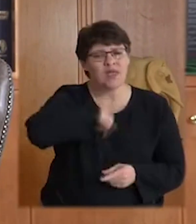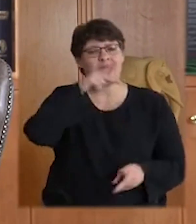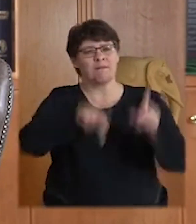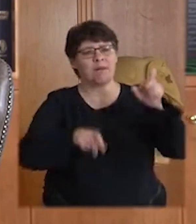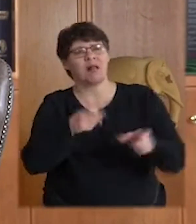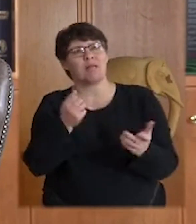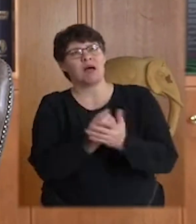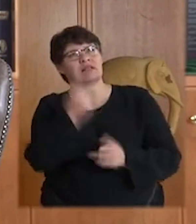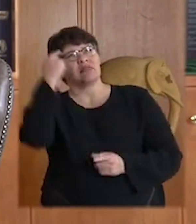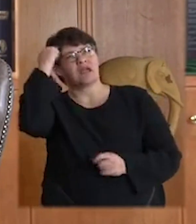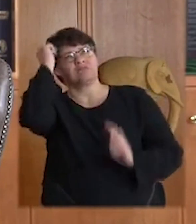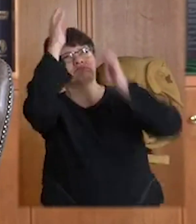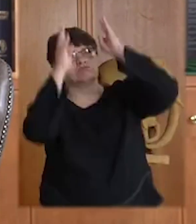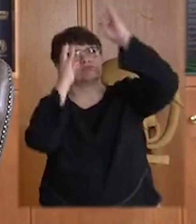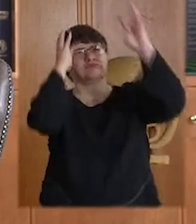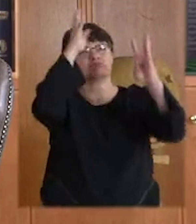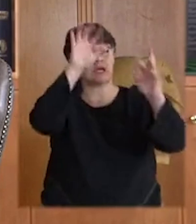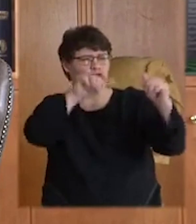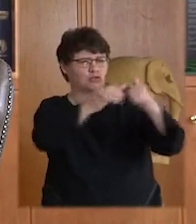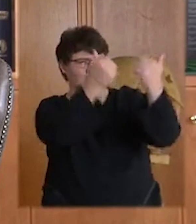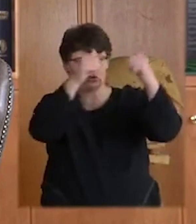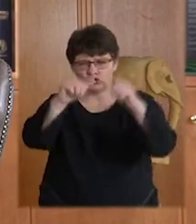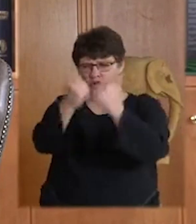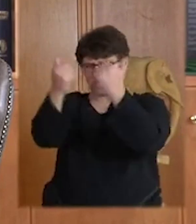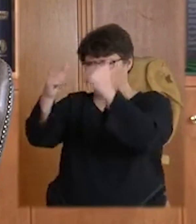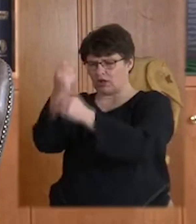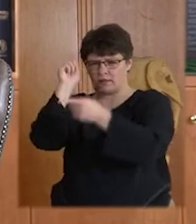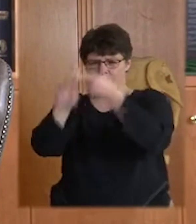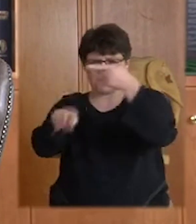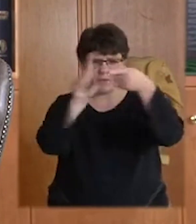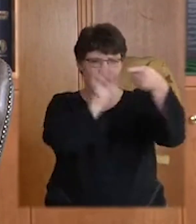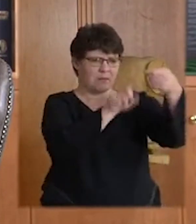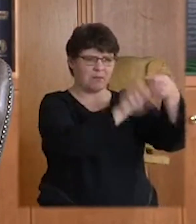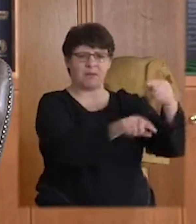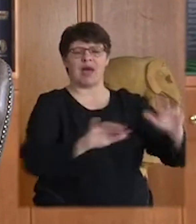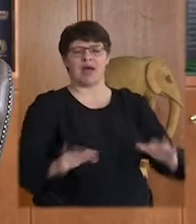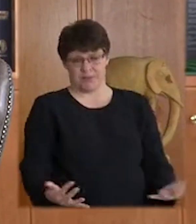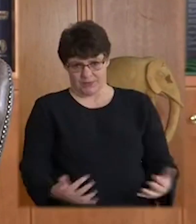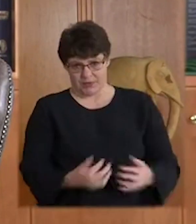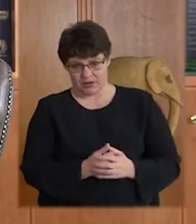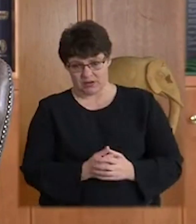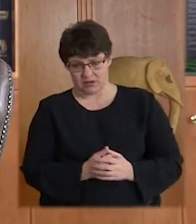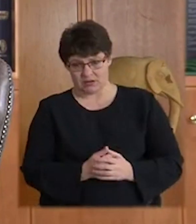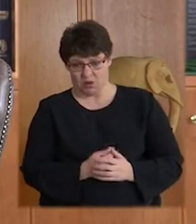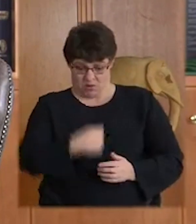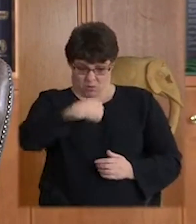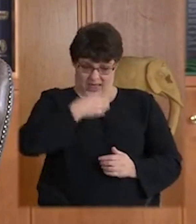to overcome all these challenges. This is not something government can do